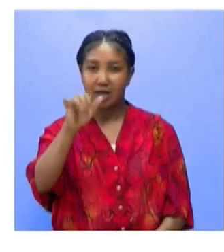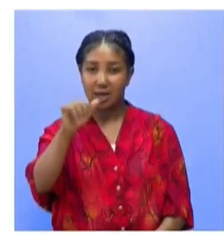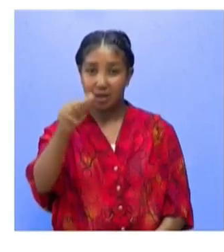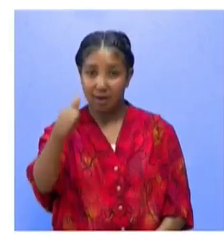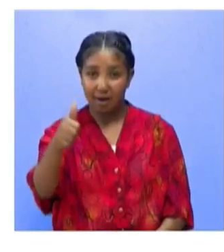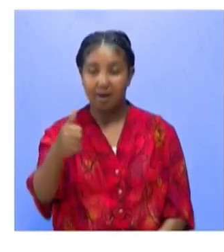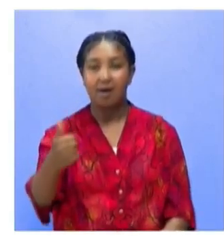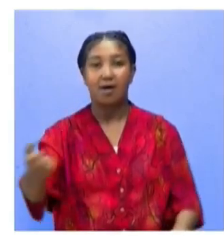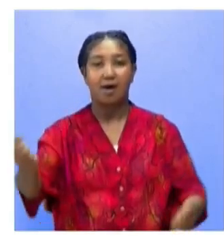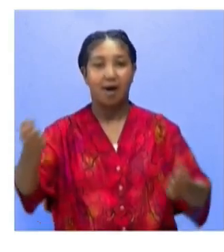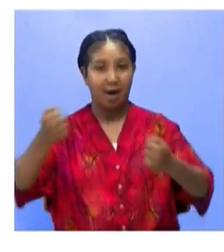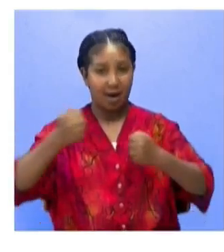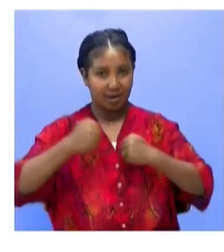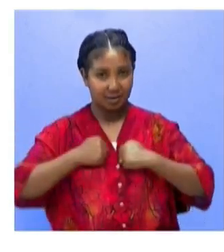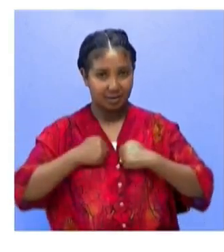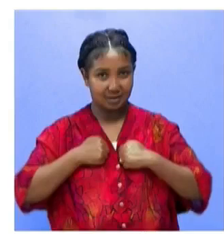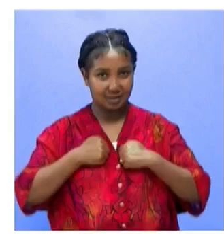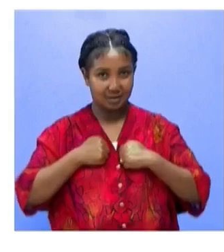has